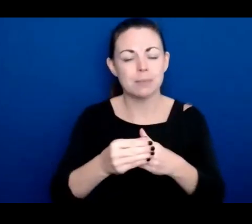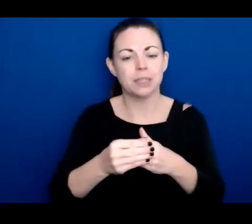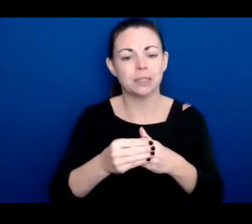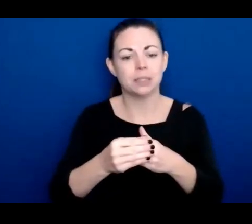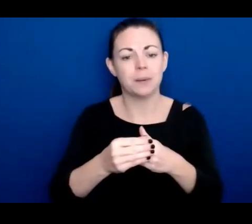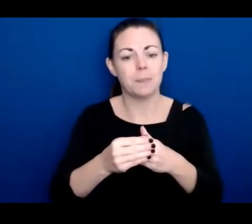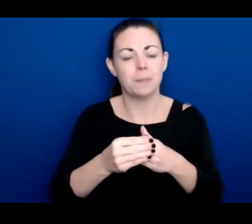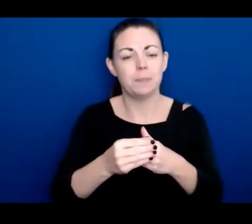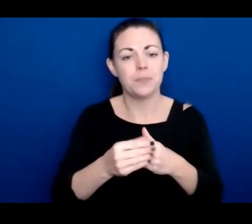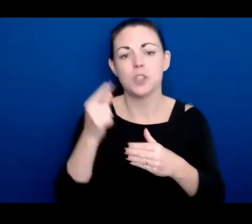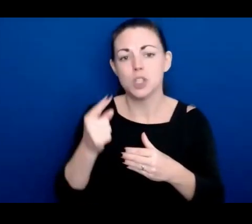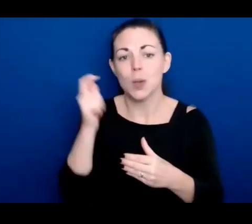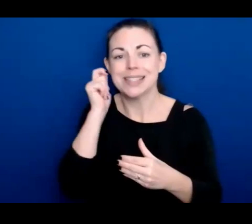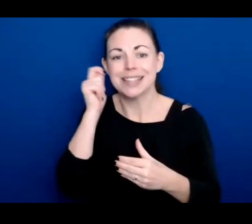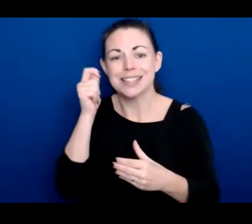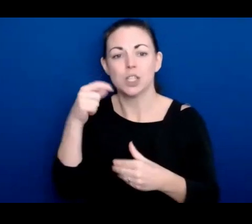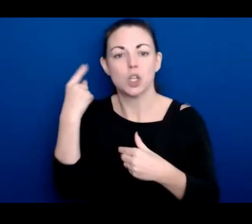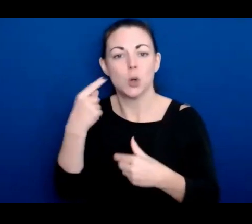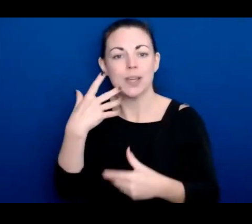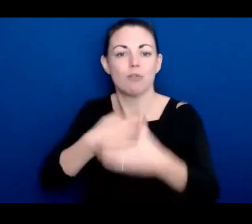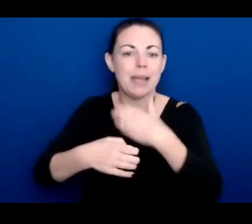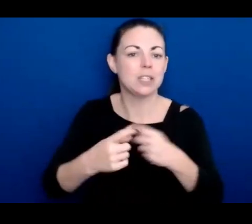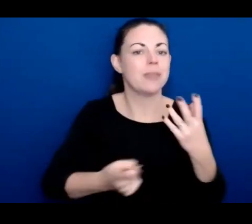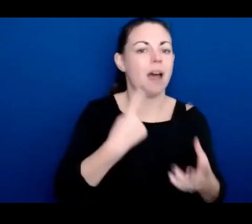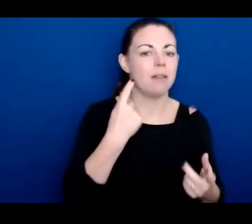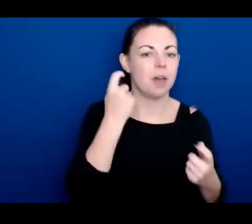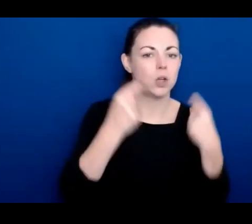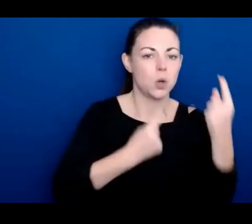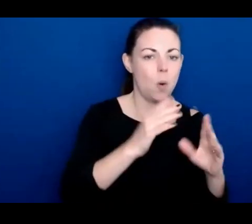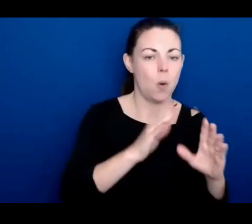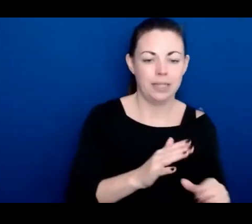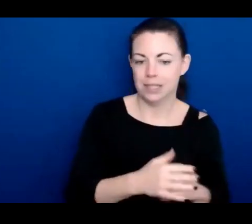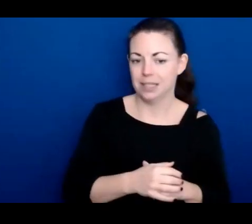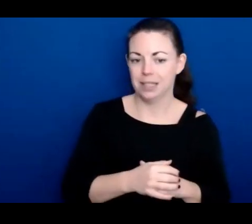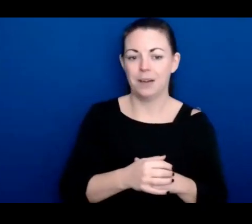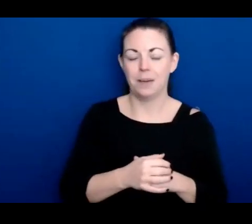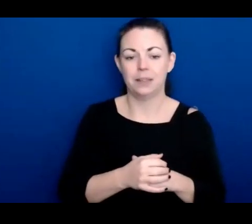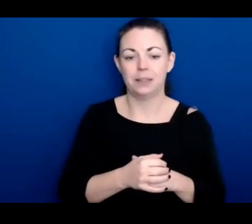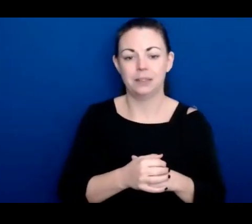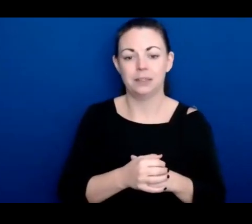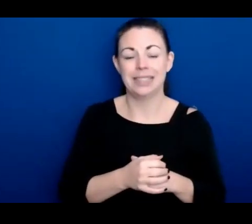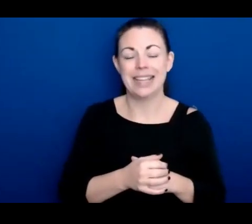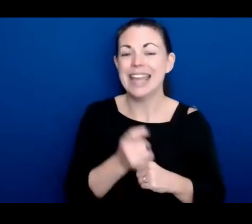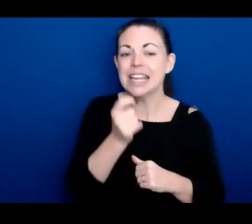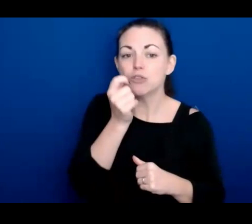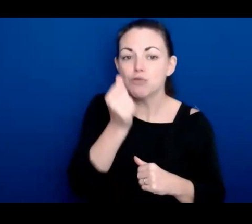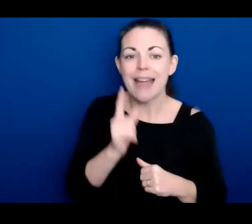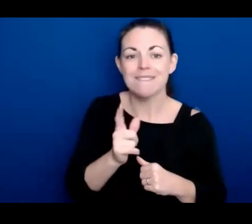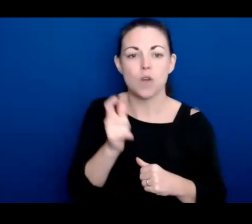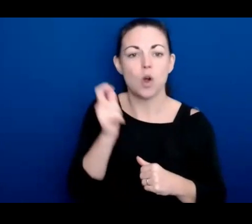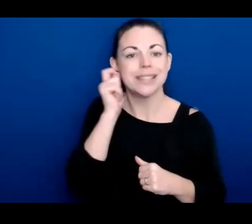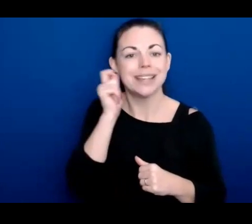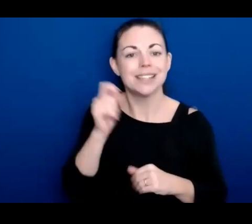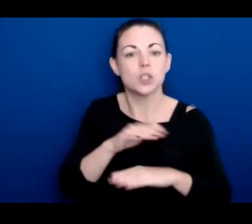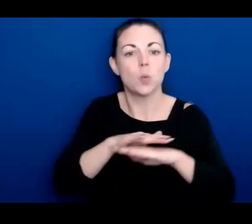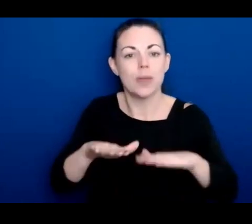Replacement of one noise with another. Tinnitus, it's really rare to have tinnitus and not have some level of hearing loss. Now, that level of